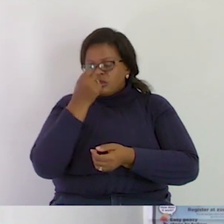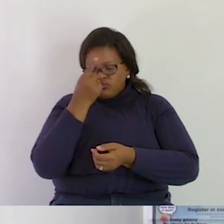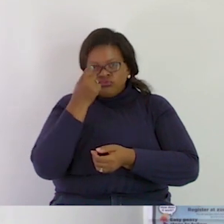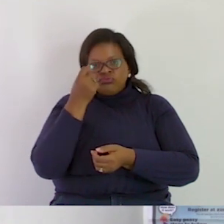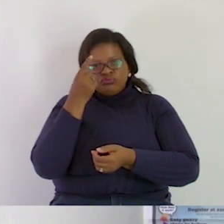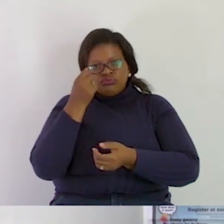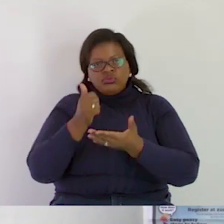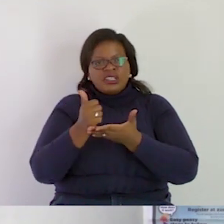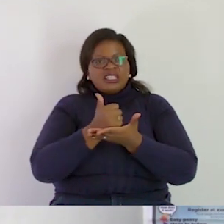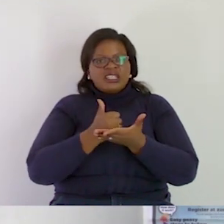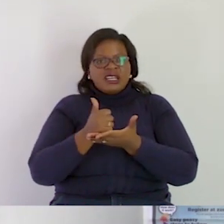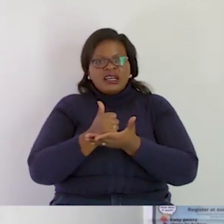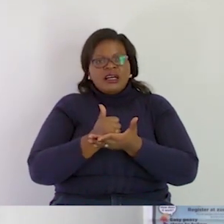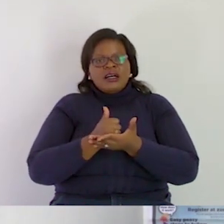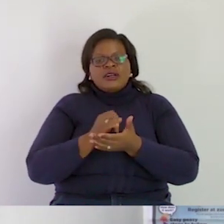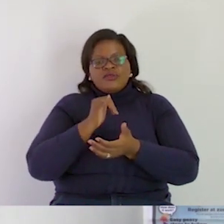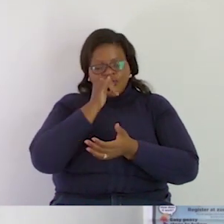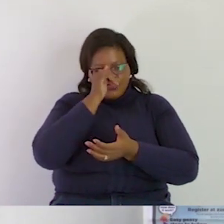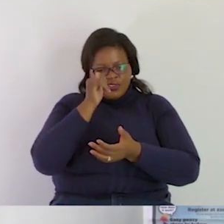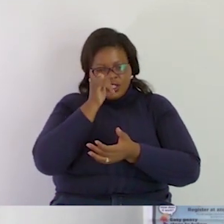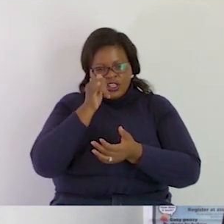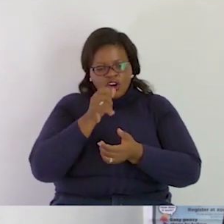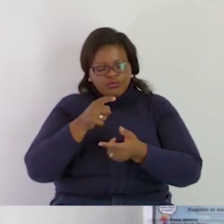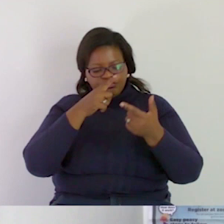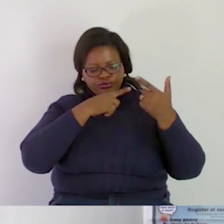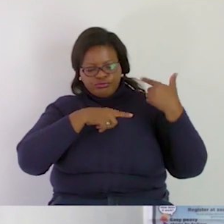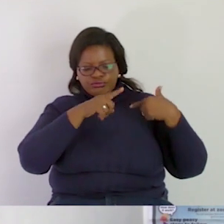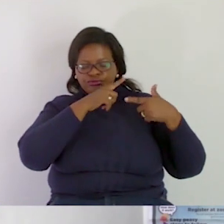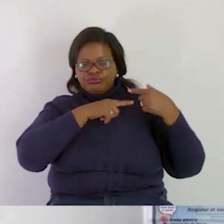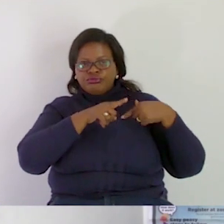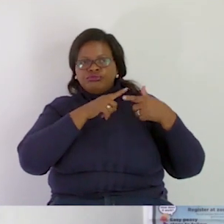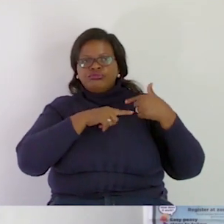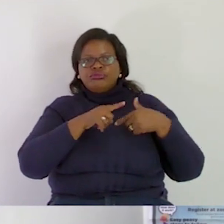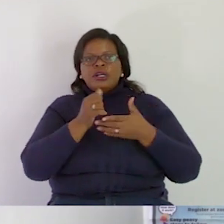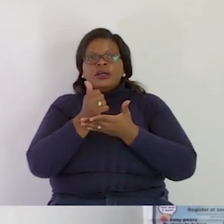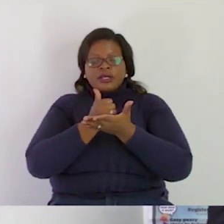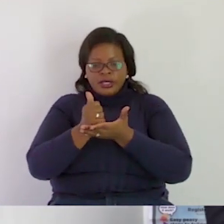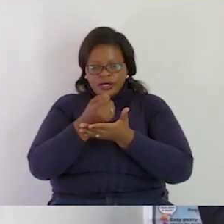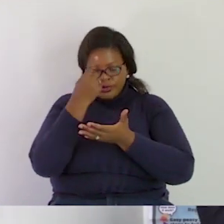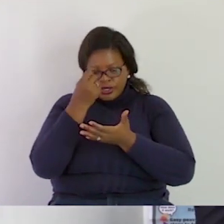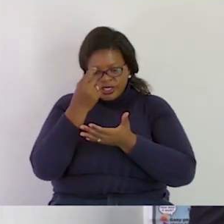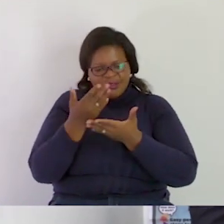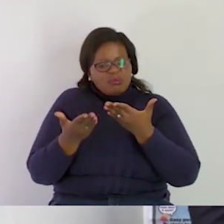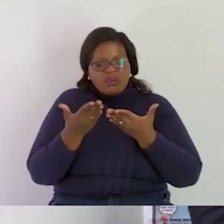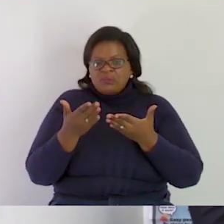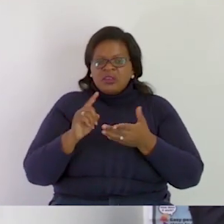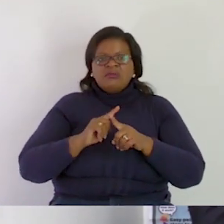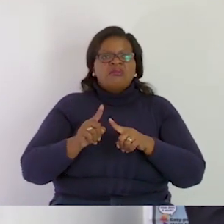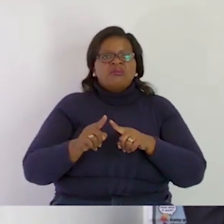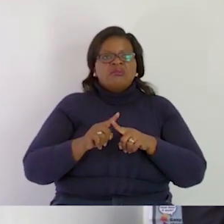understandable, and watch the video over and over. You'll get it if I was a little bit faster and a little bit